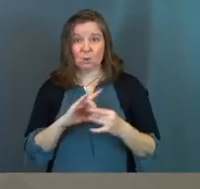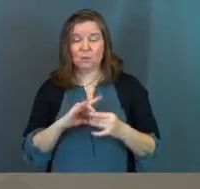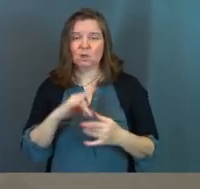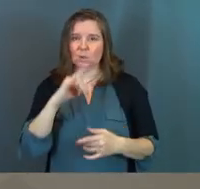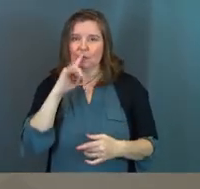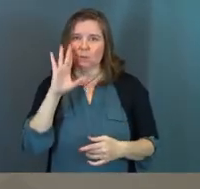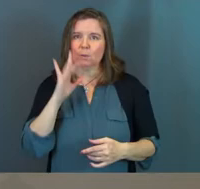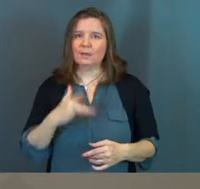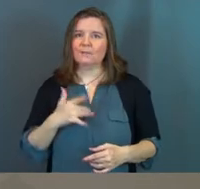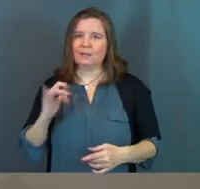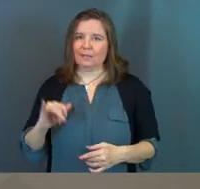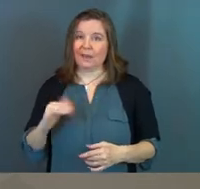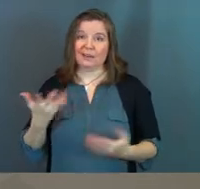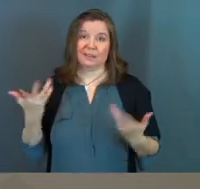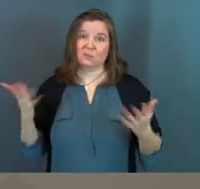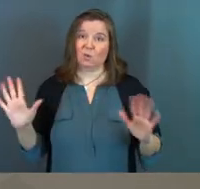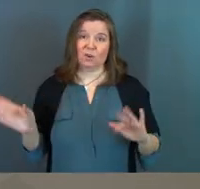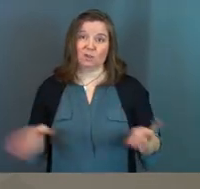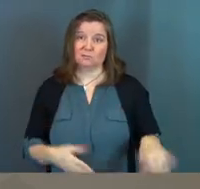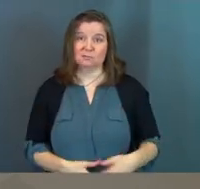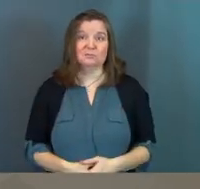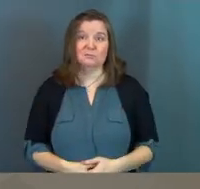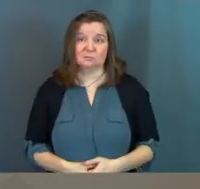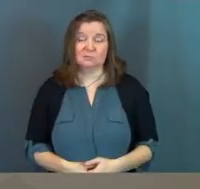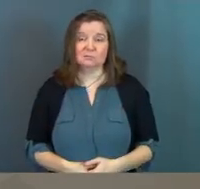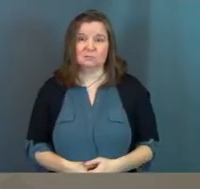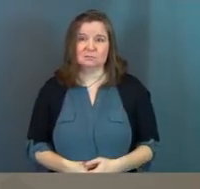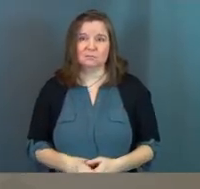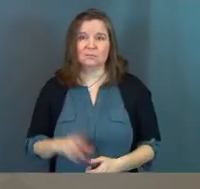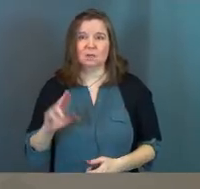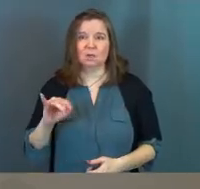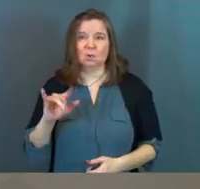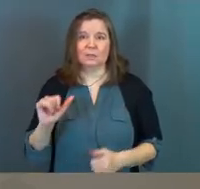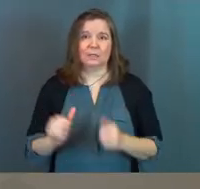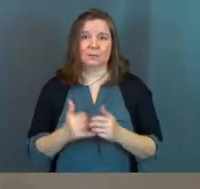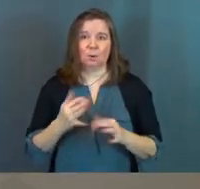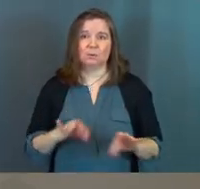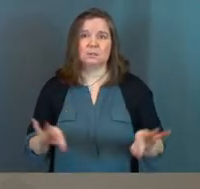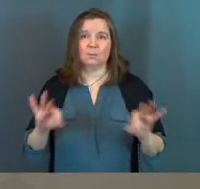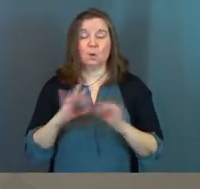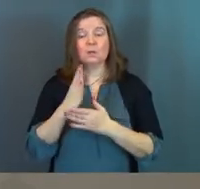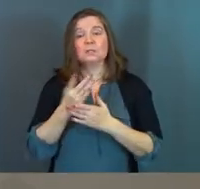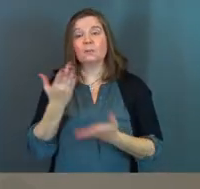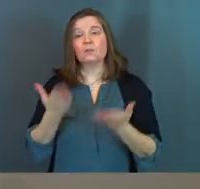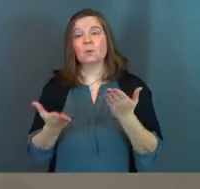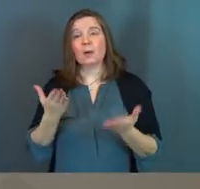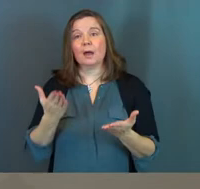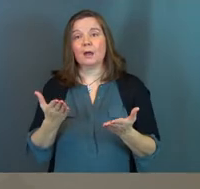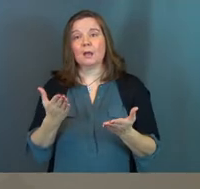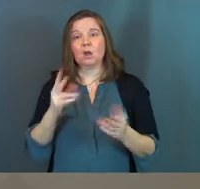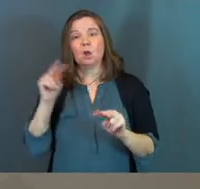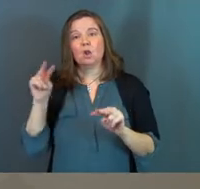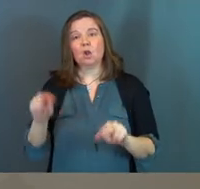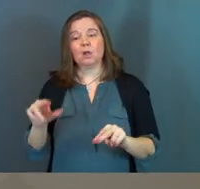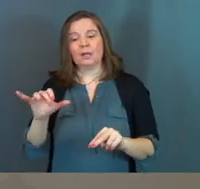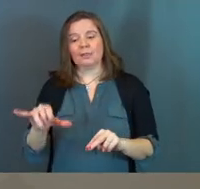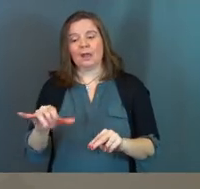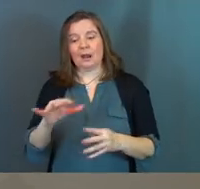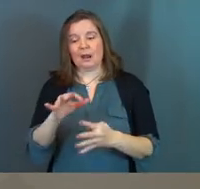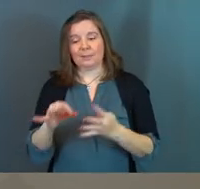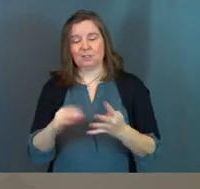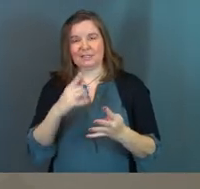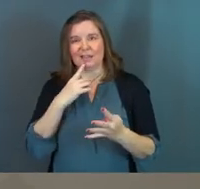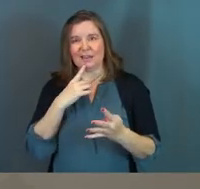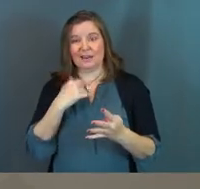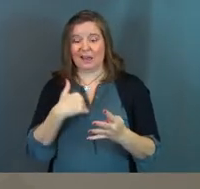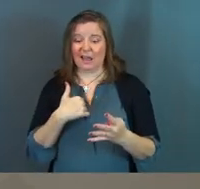kids will feel that and it's over. The unity is the most important. Some of you might look at that option